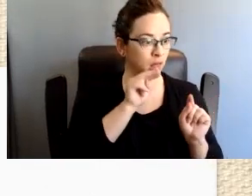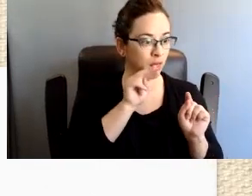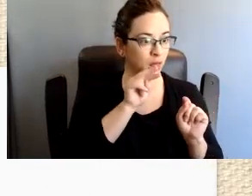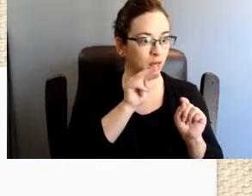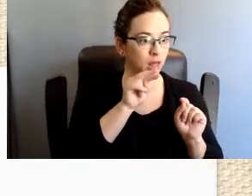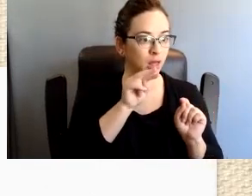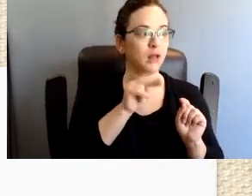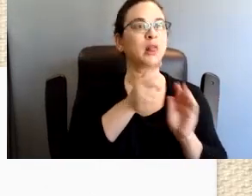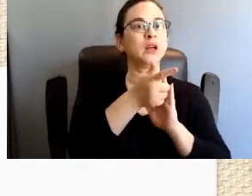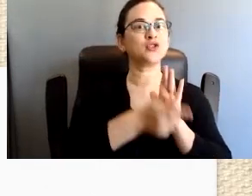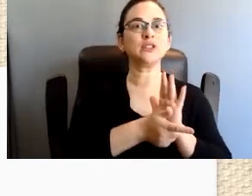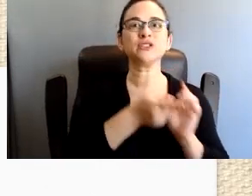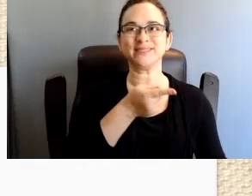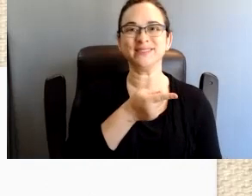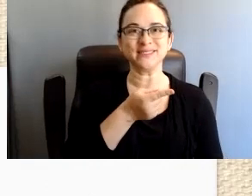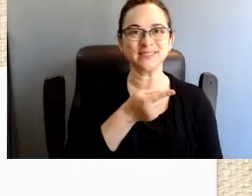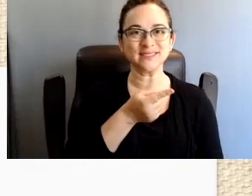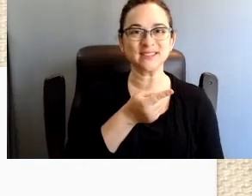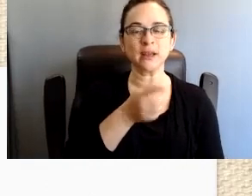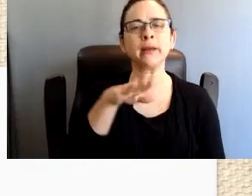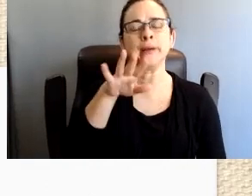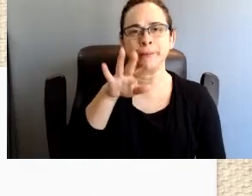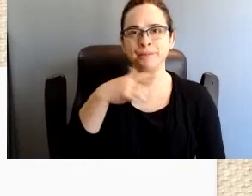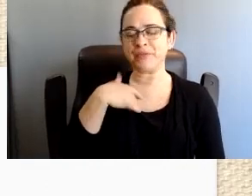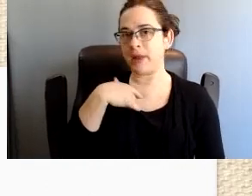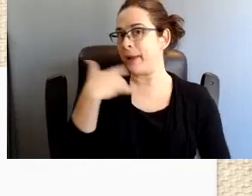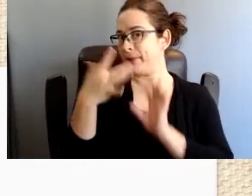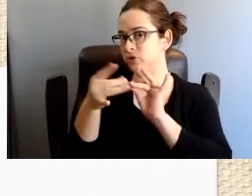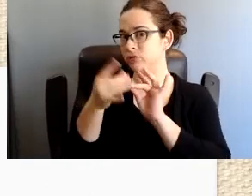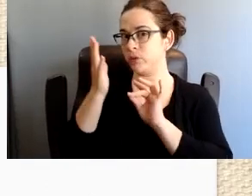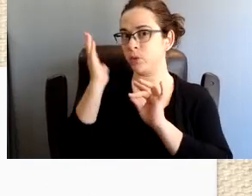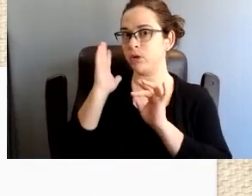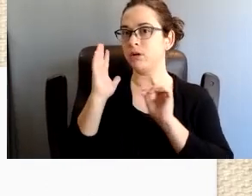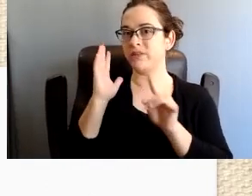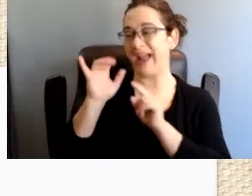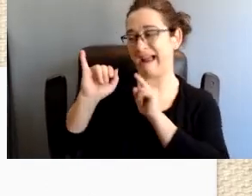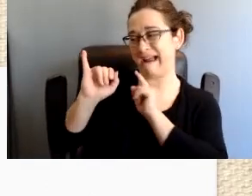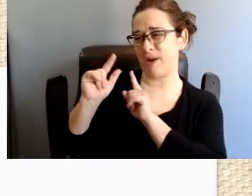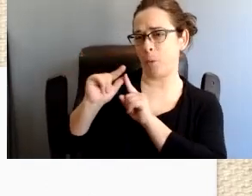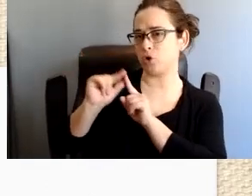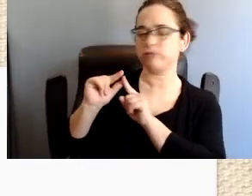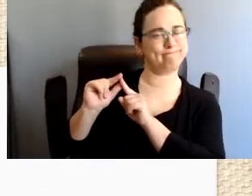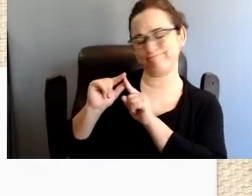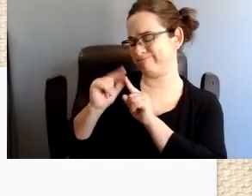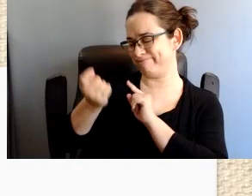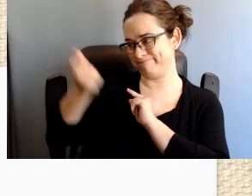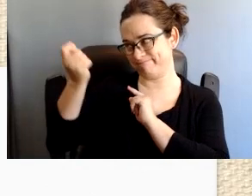Okay. And like I previously mentioned, drop the I word. Like I told you, instead of that word, you can use